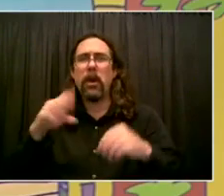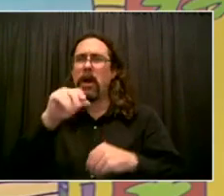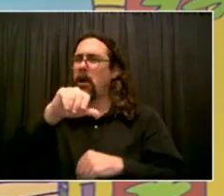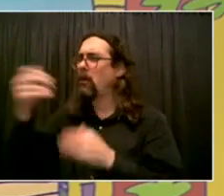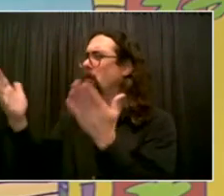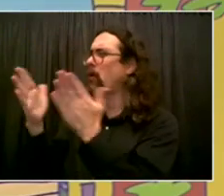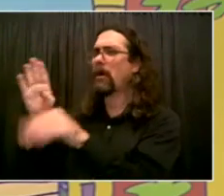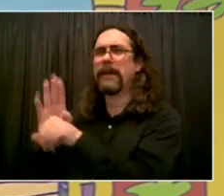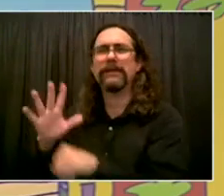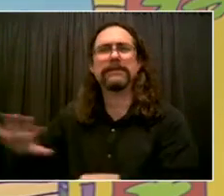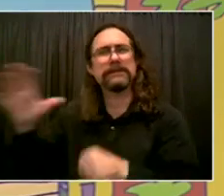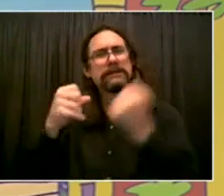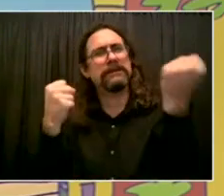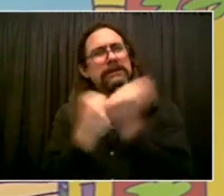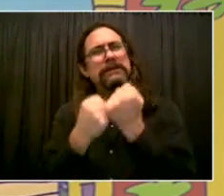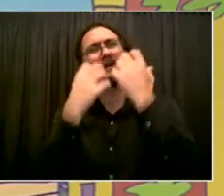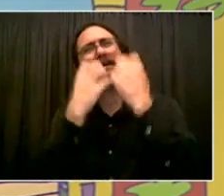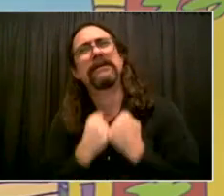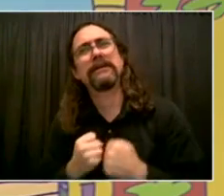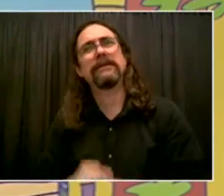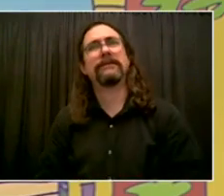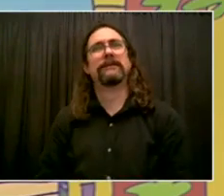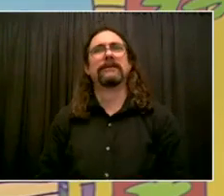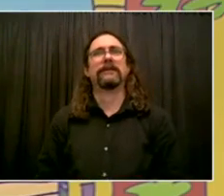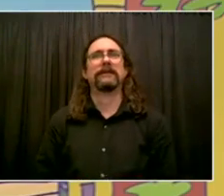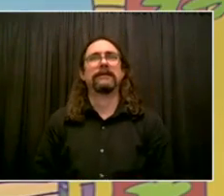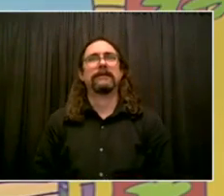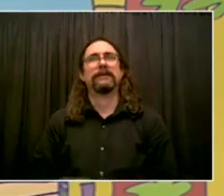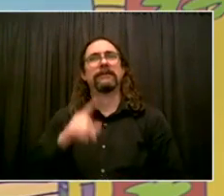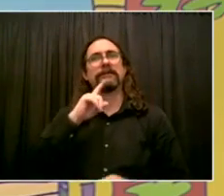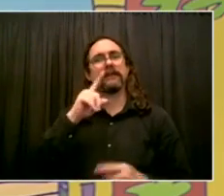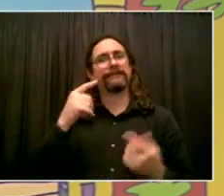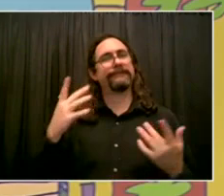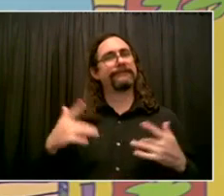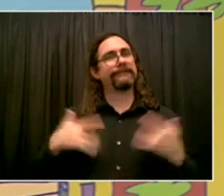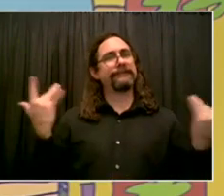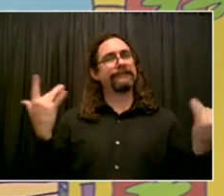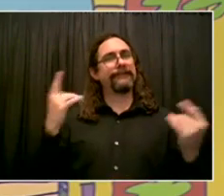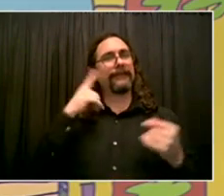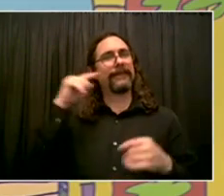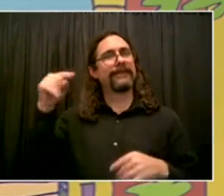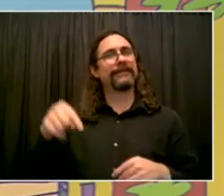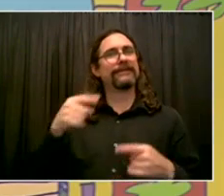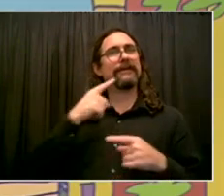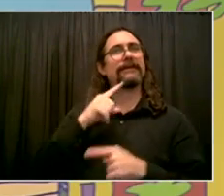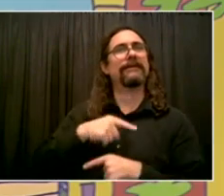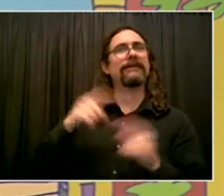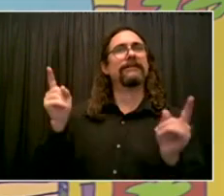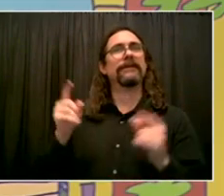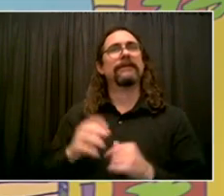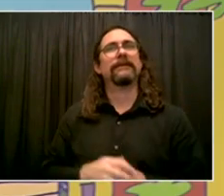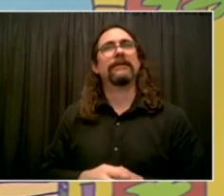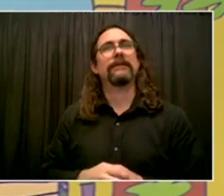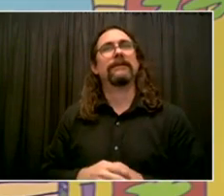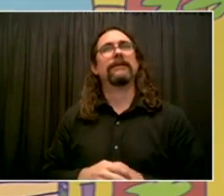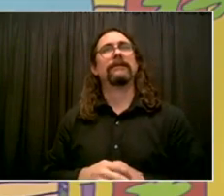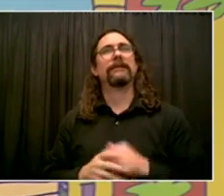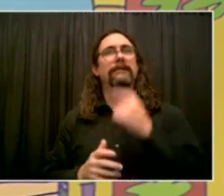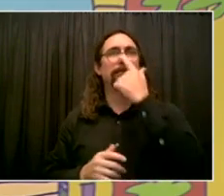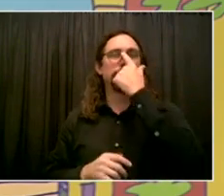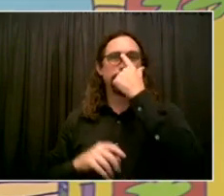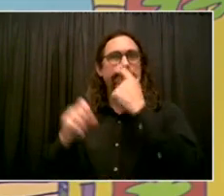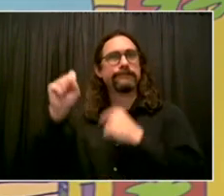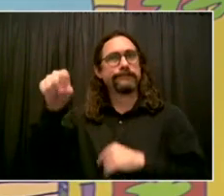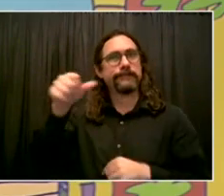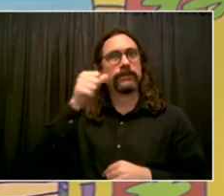We gave him a proclamation that you heard then to say, we named the day yesterday after the drama bookshop, and a part of New York City, a part of what makes New York City